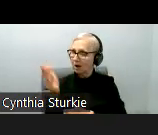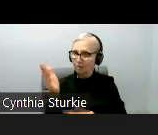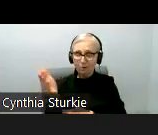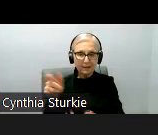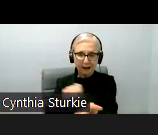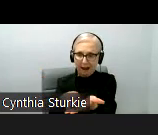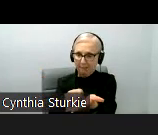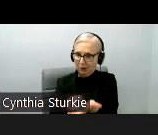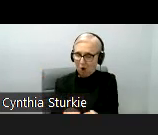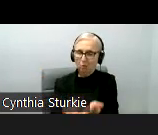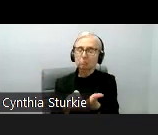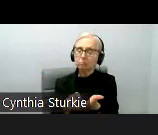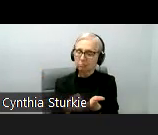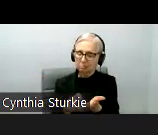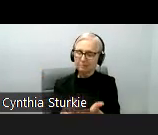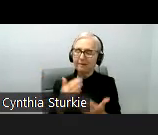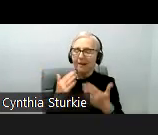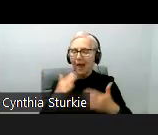here.